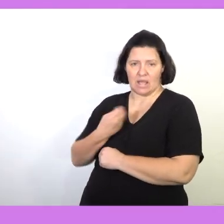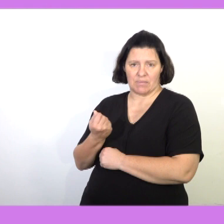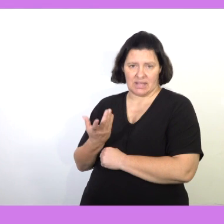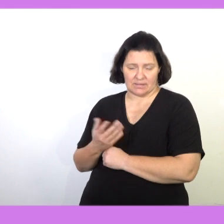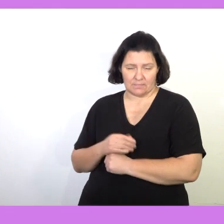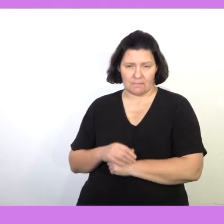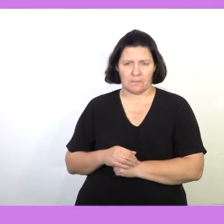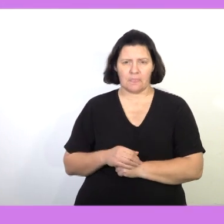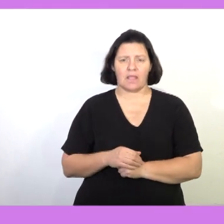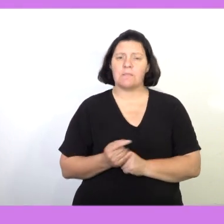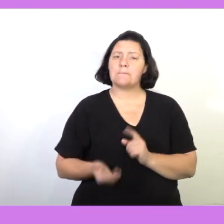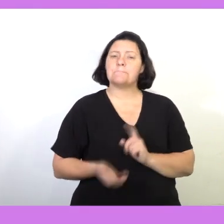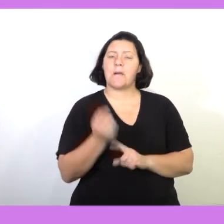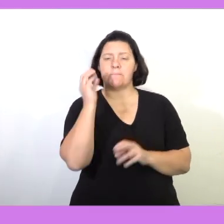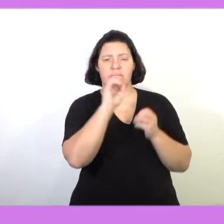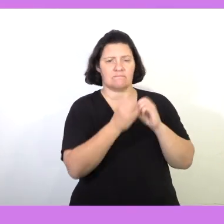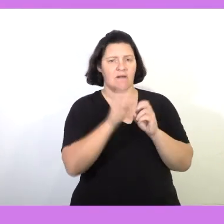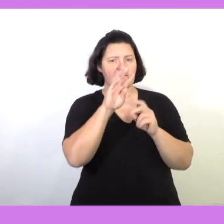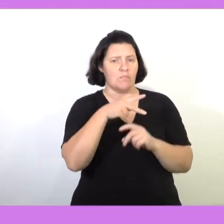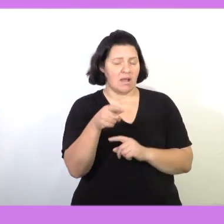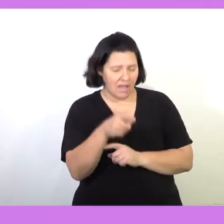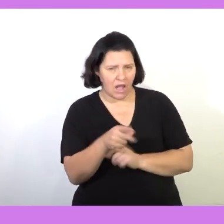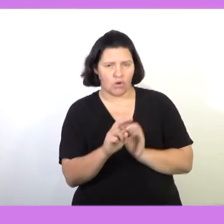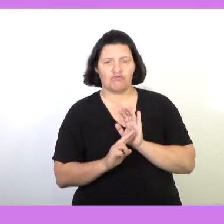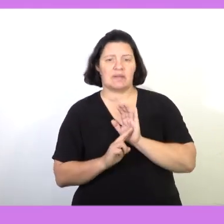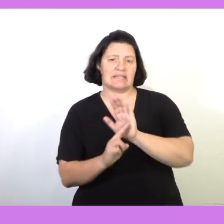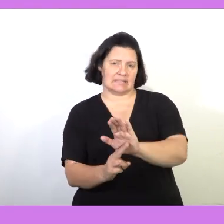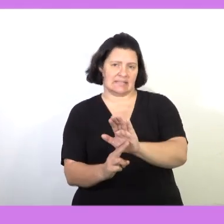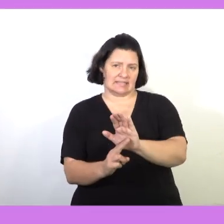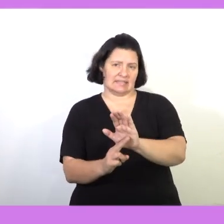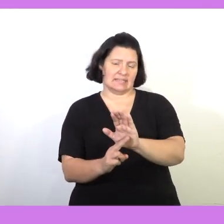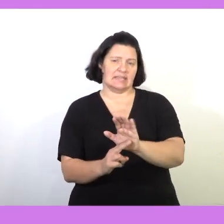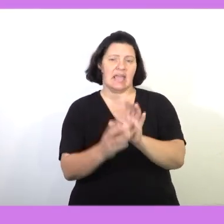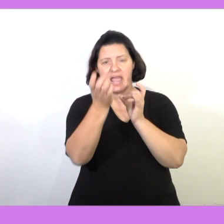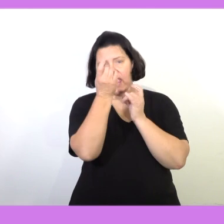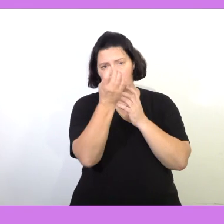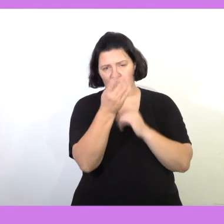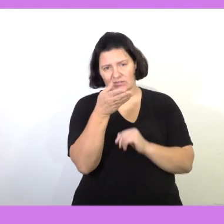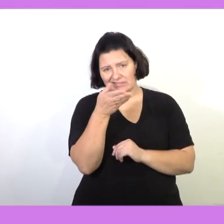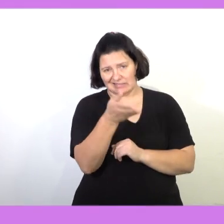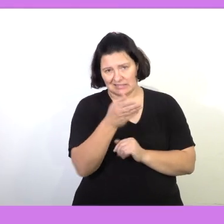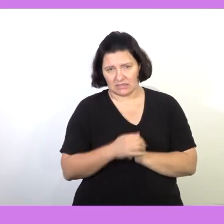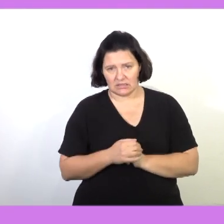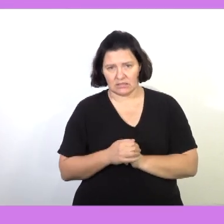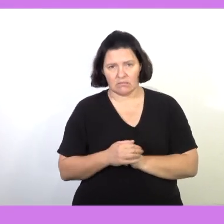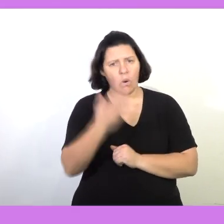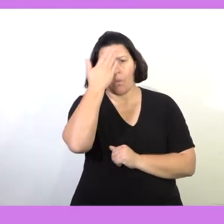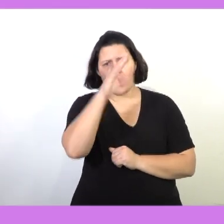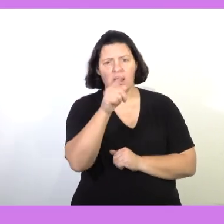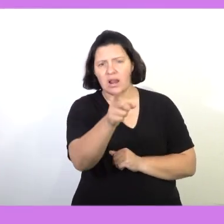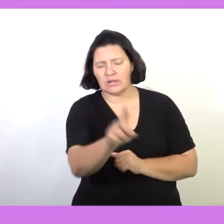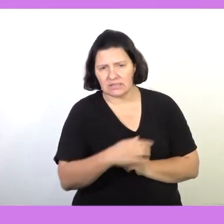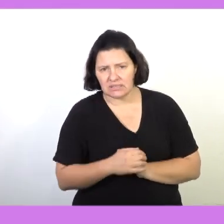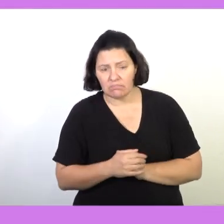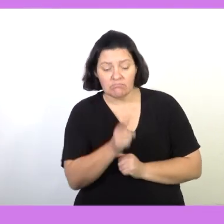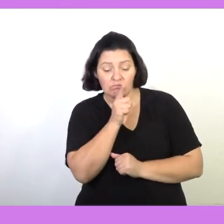paid. Derive a formula that represents the information on the table. What do we